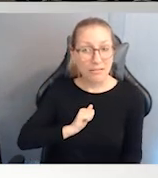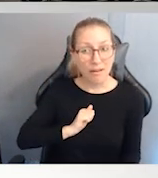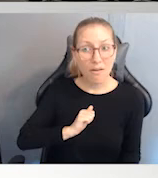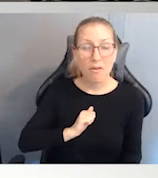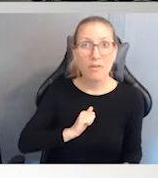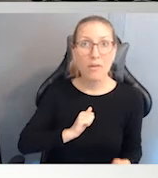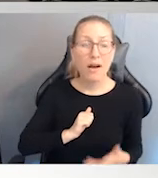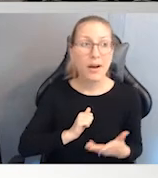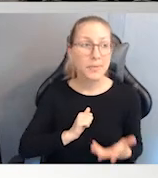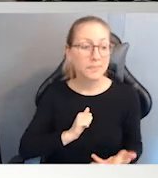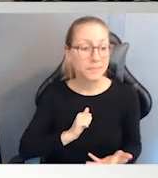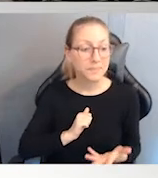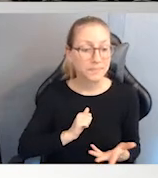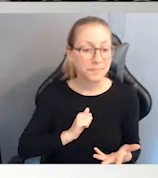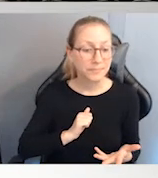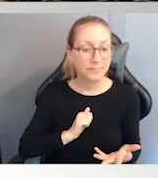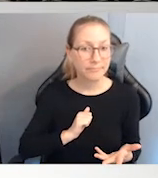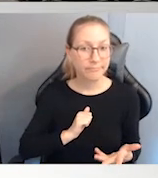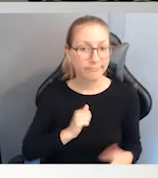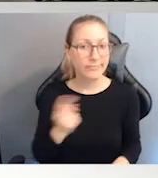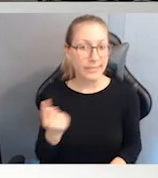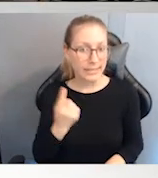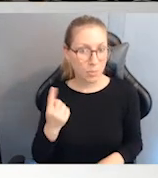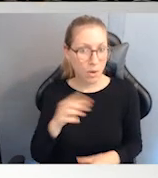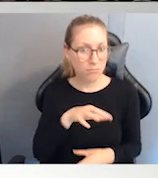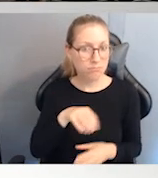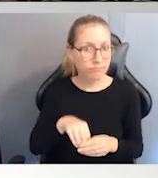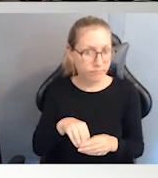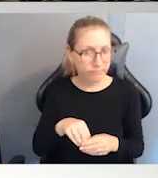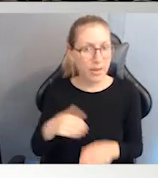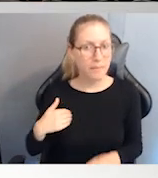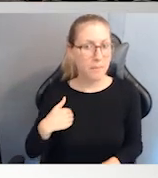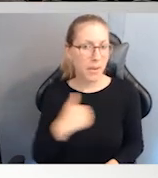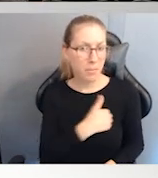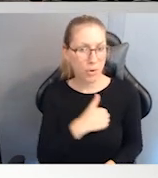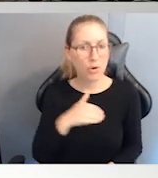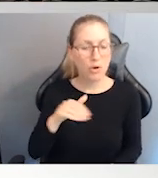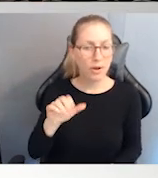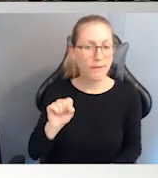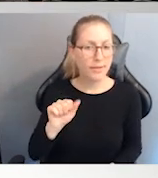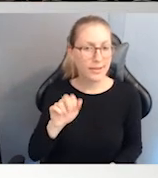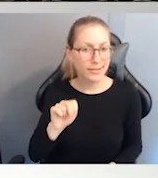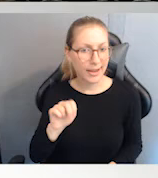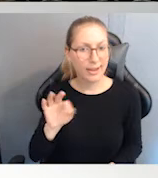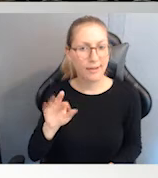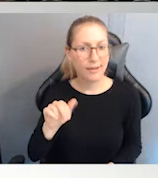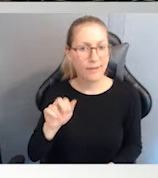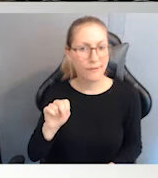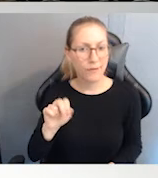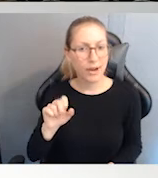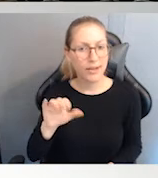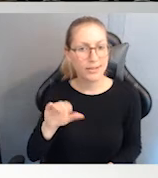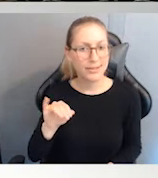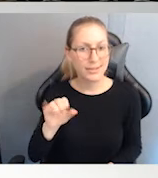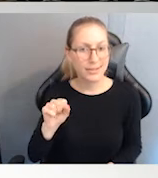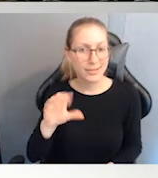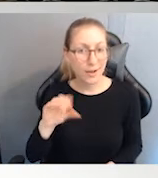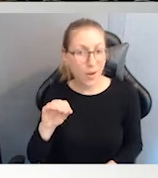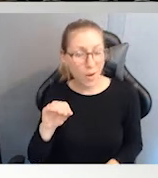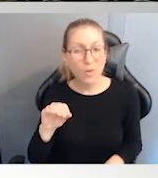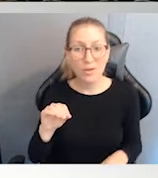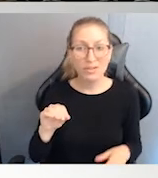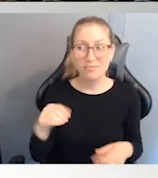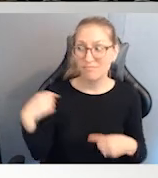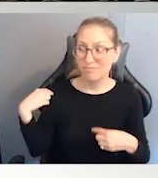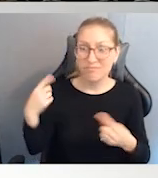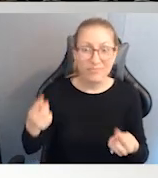someone on the member for Stand for Independence, through the pandemic, I've been able to speak with friends